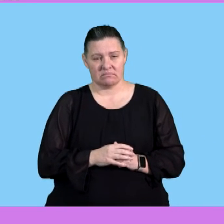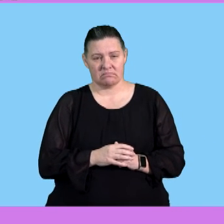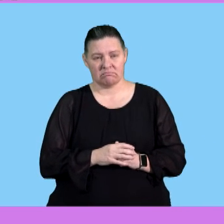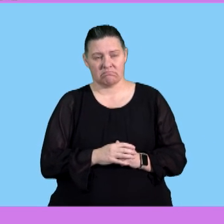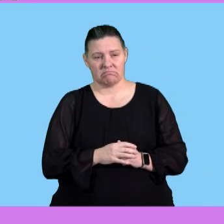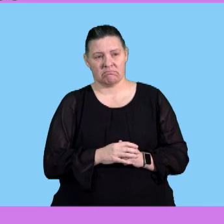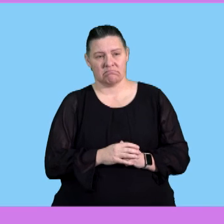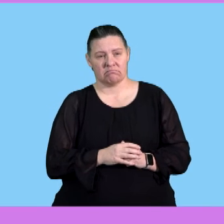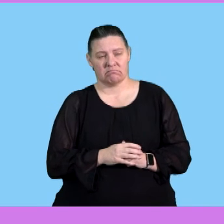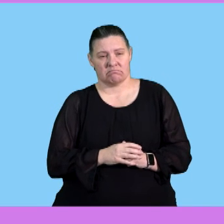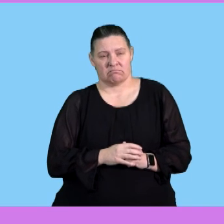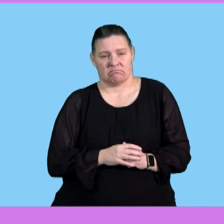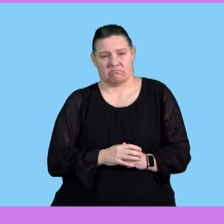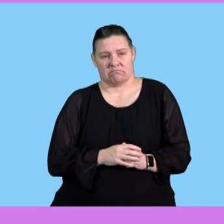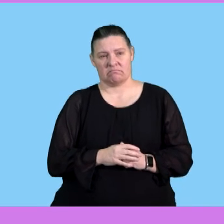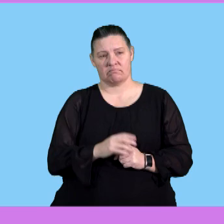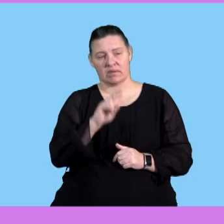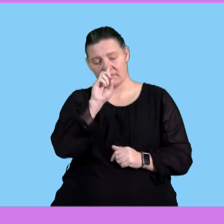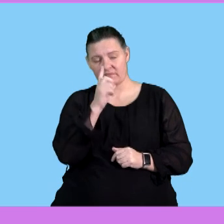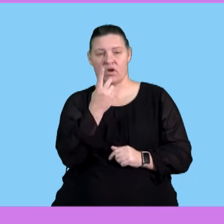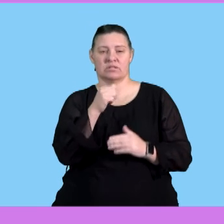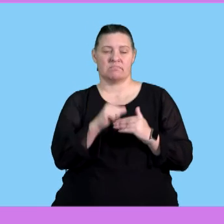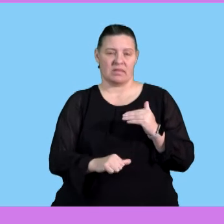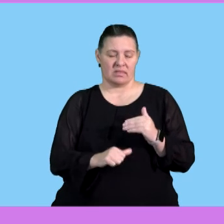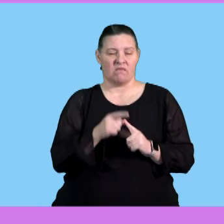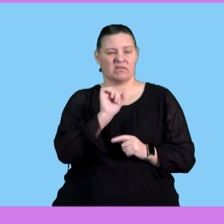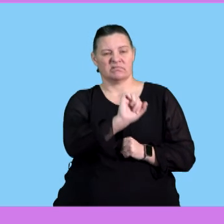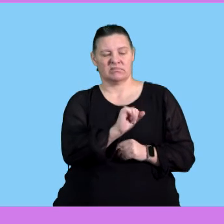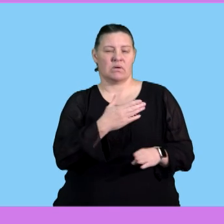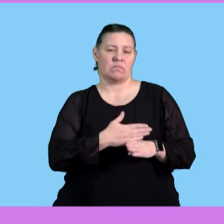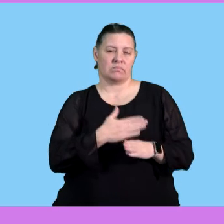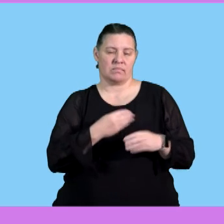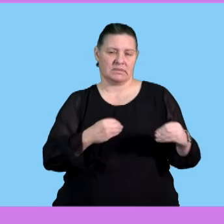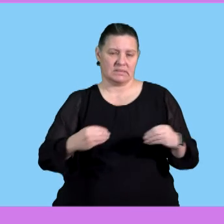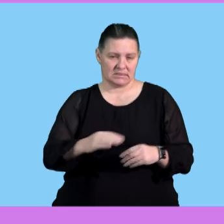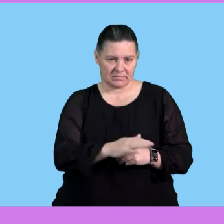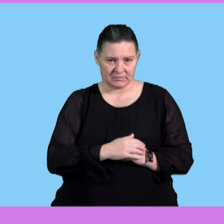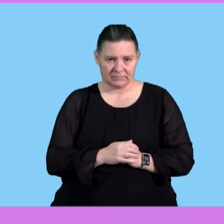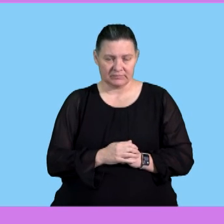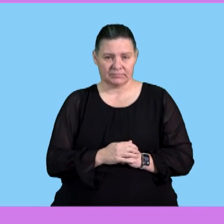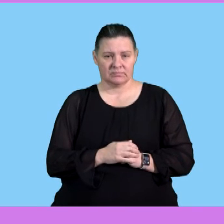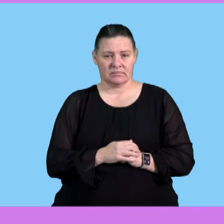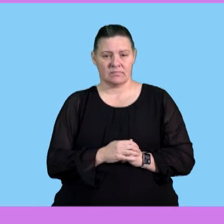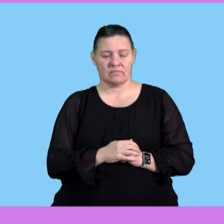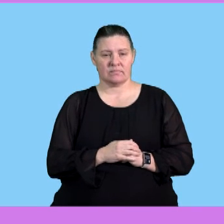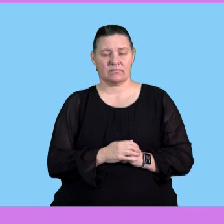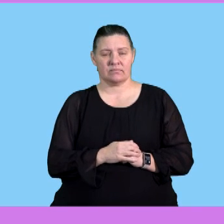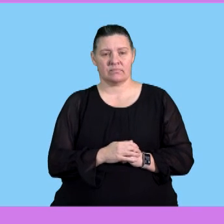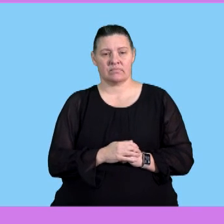So let's look at the first month of Johannes' operation.